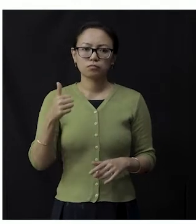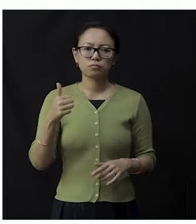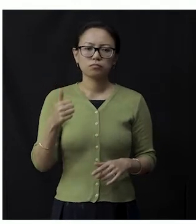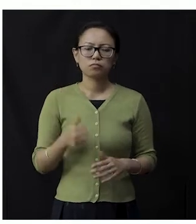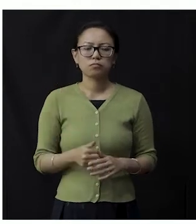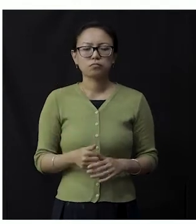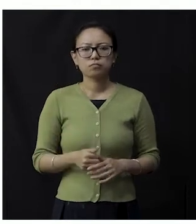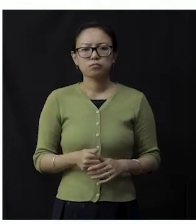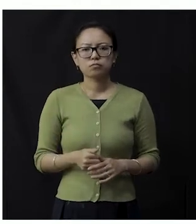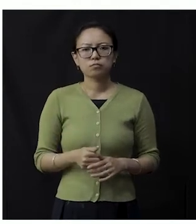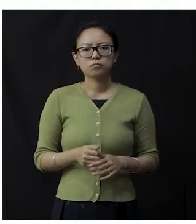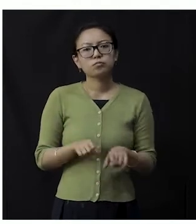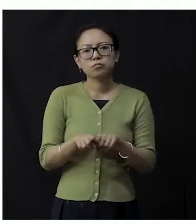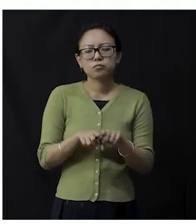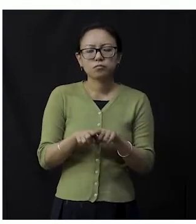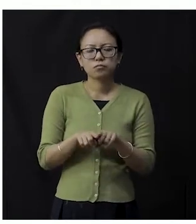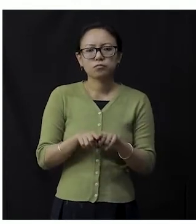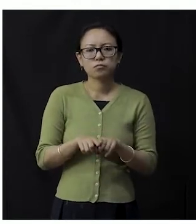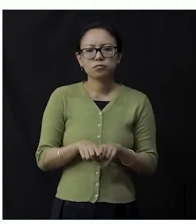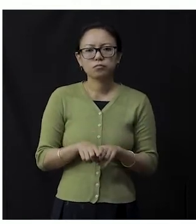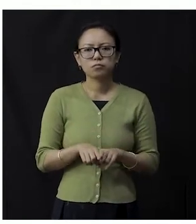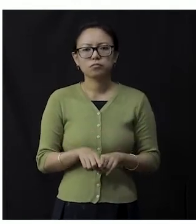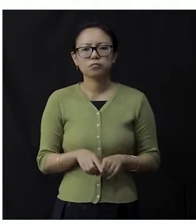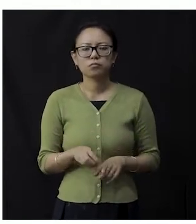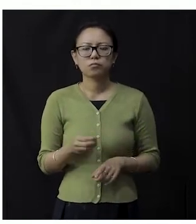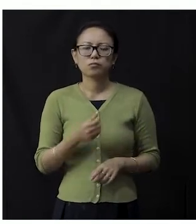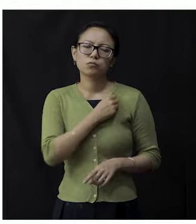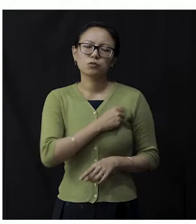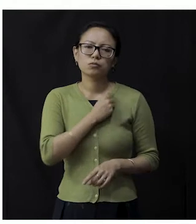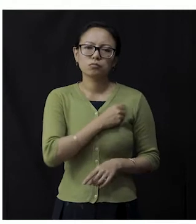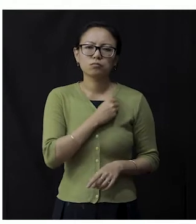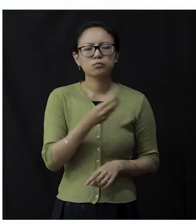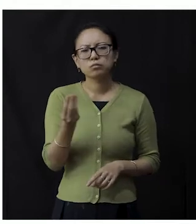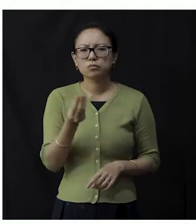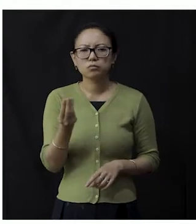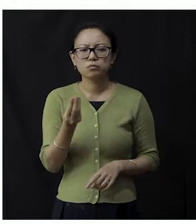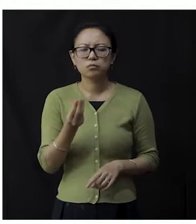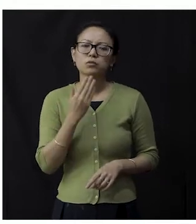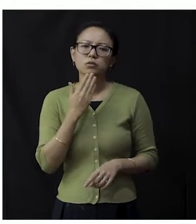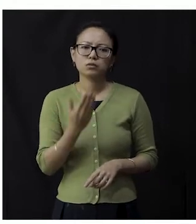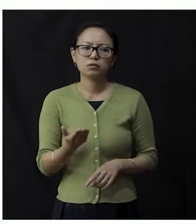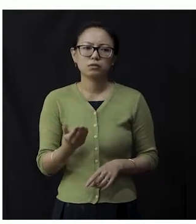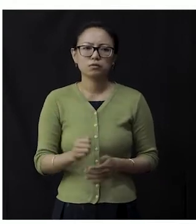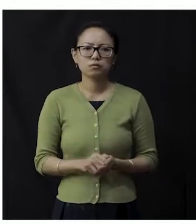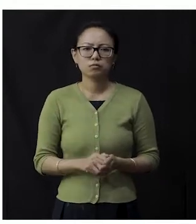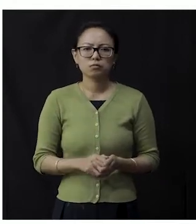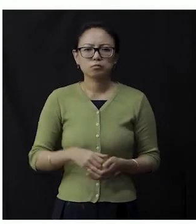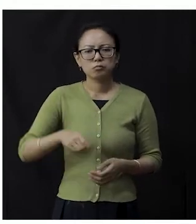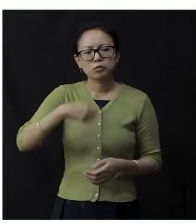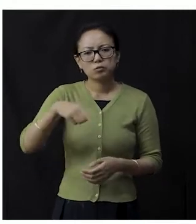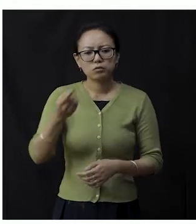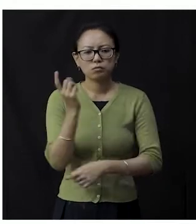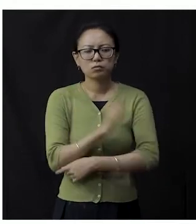sorry. So, we are going to learn to use them in our day to day conversation and also when we